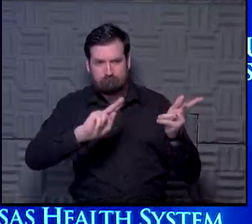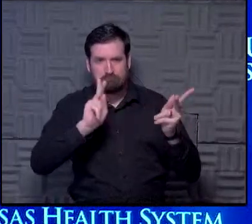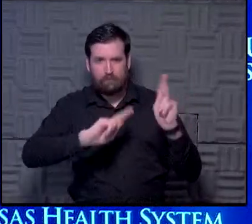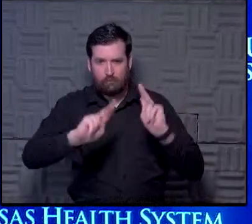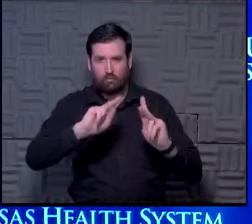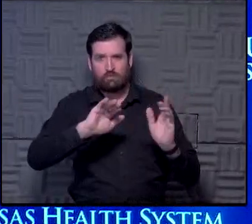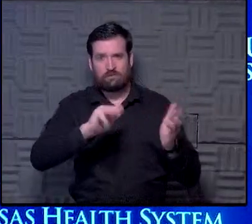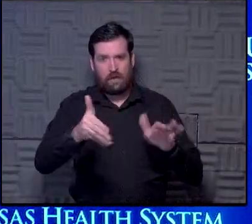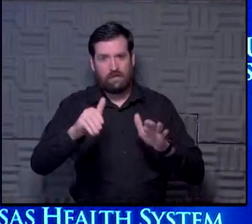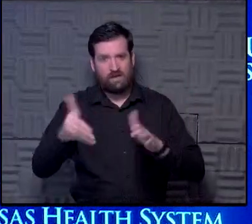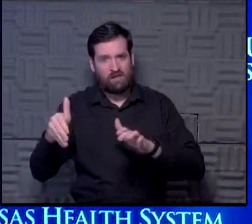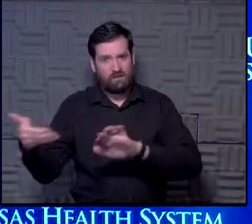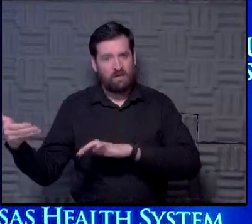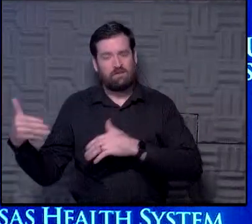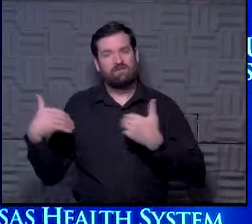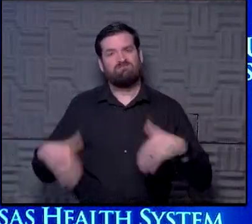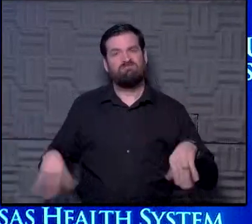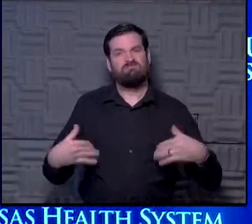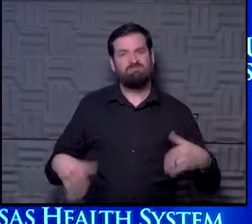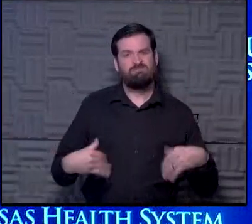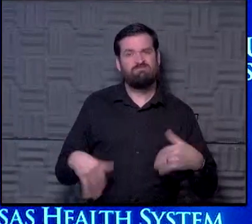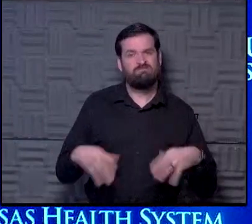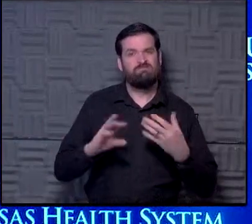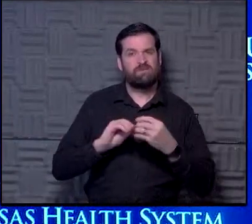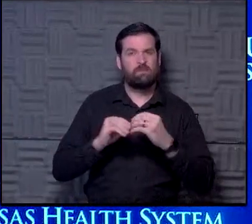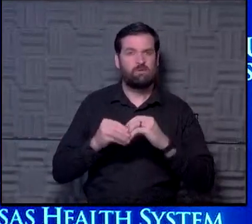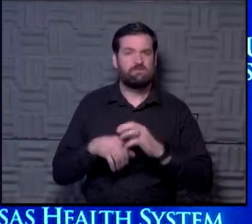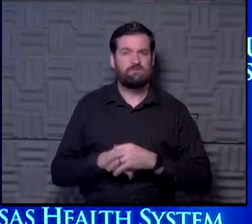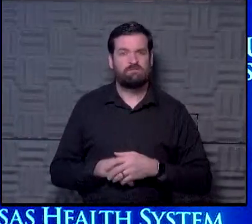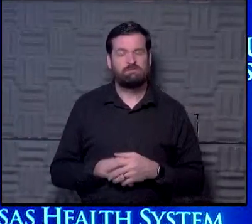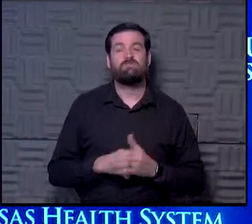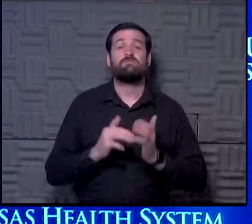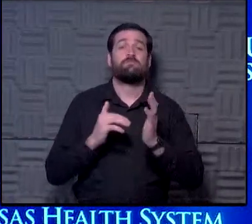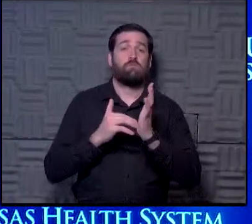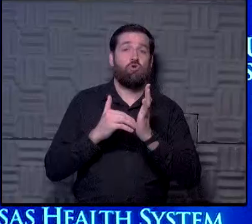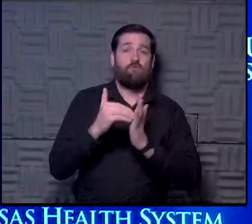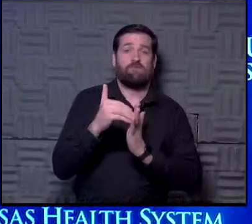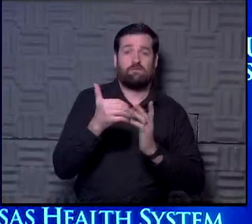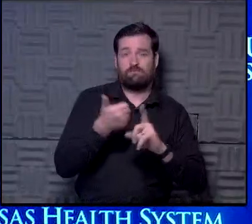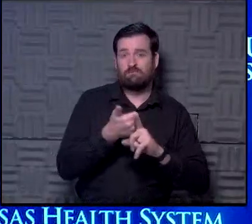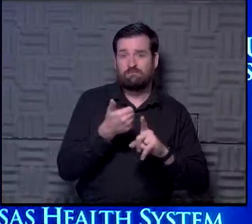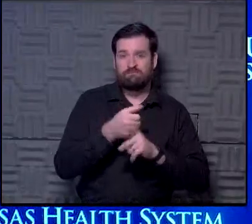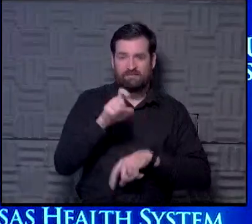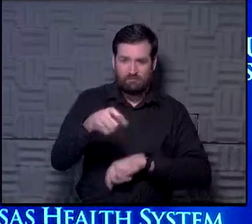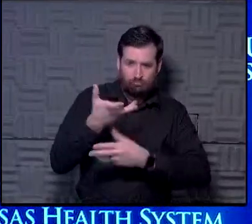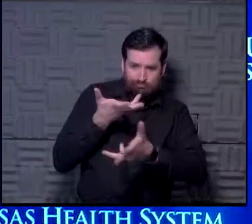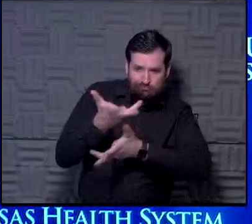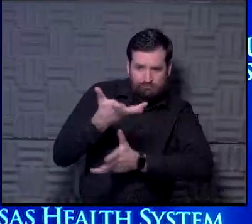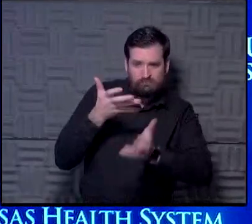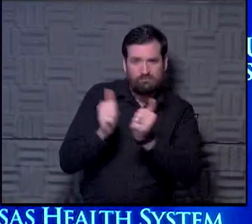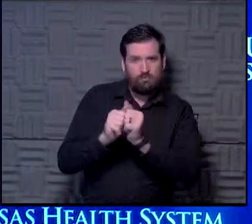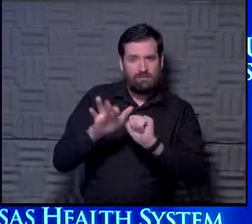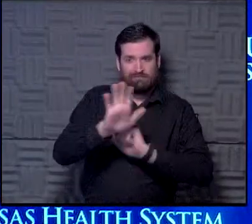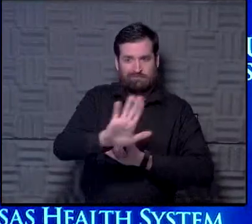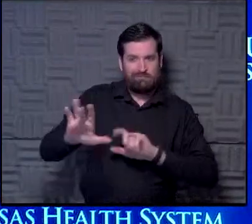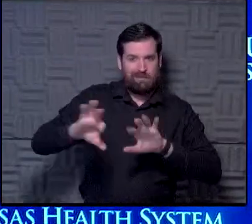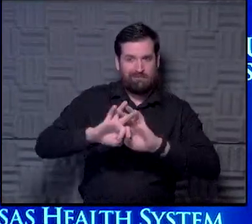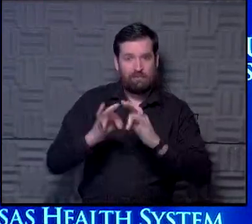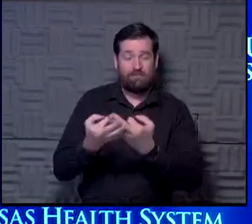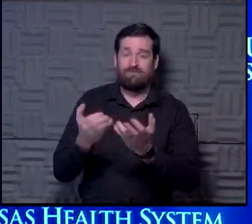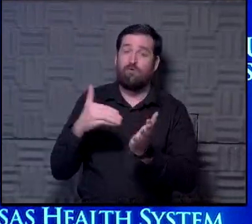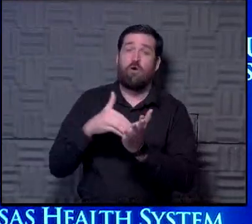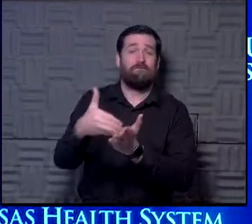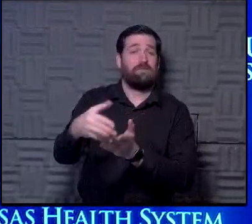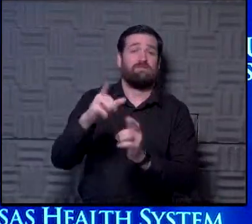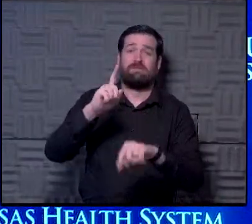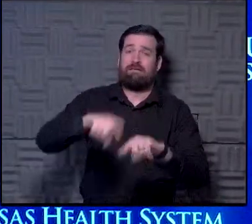die in unprecedented numbers. And they often are the ones who have to work with families, and oftentimes families can't come into the